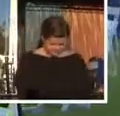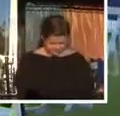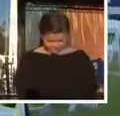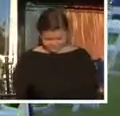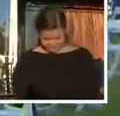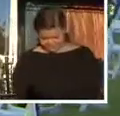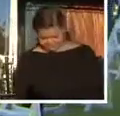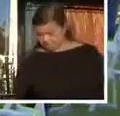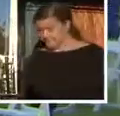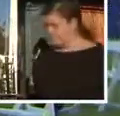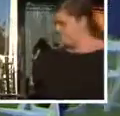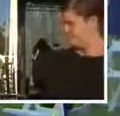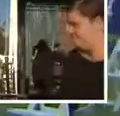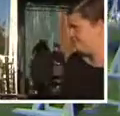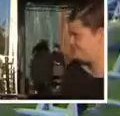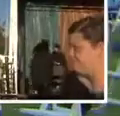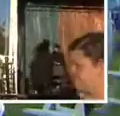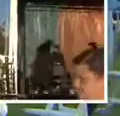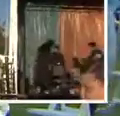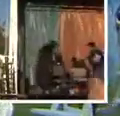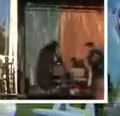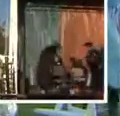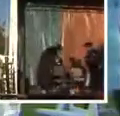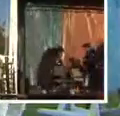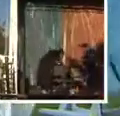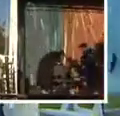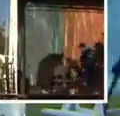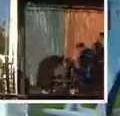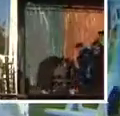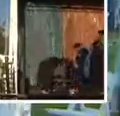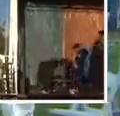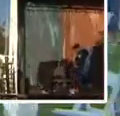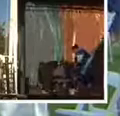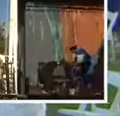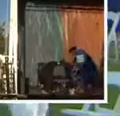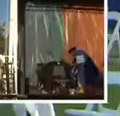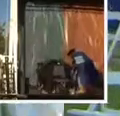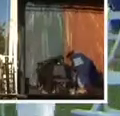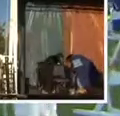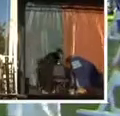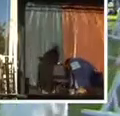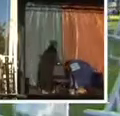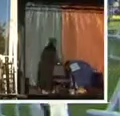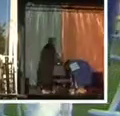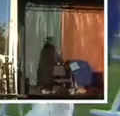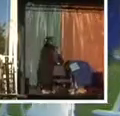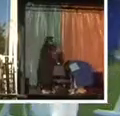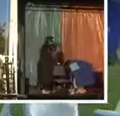This way.